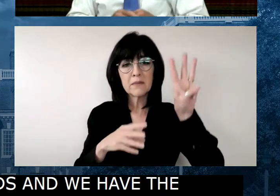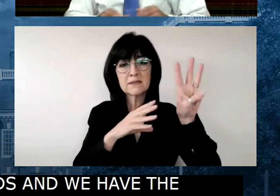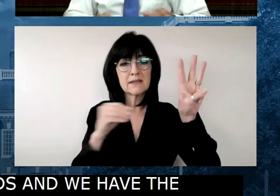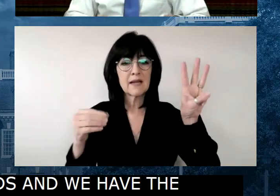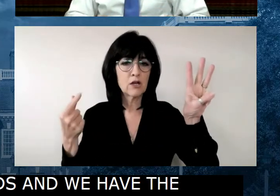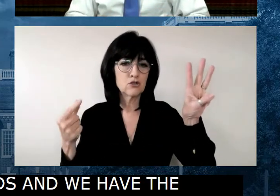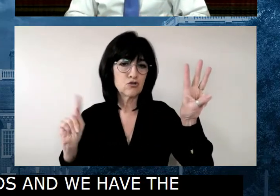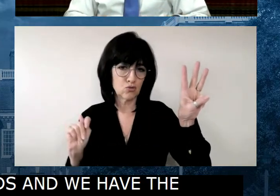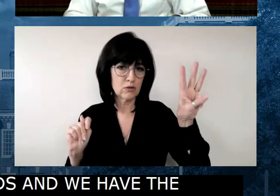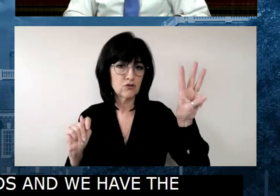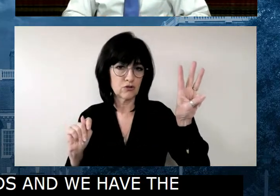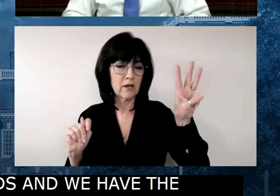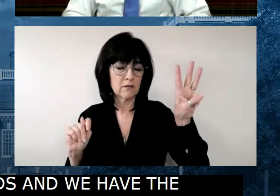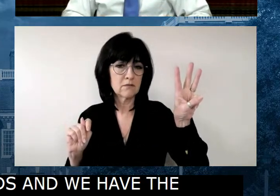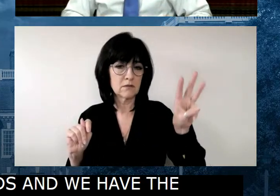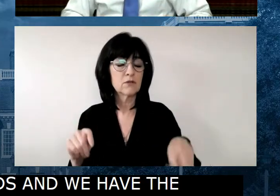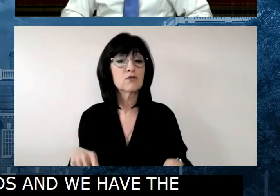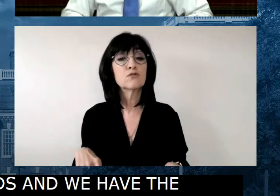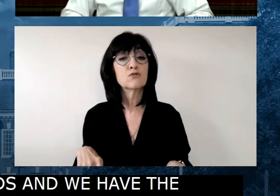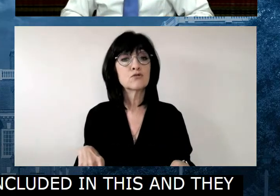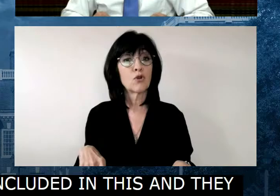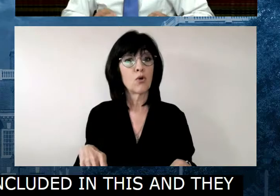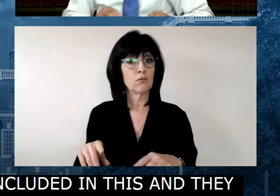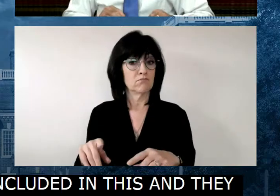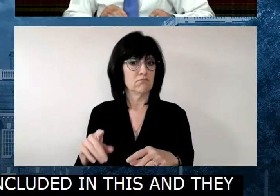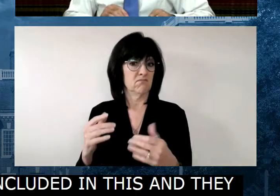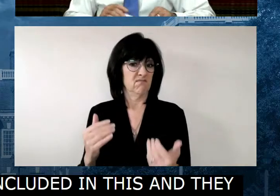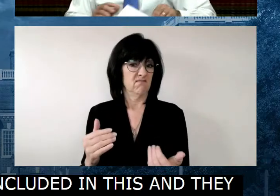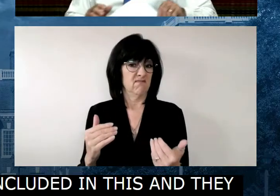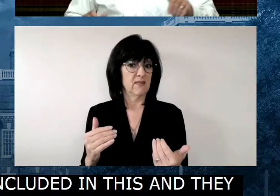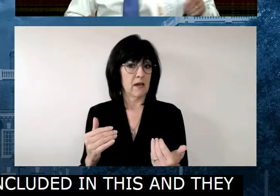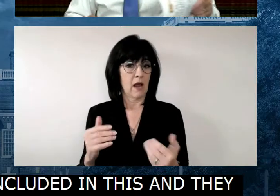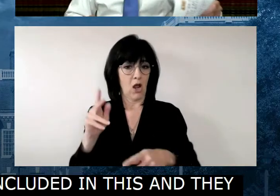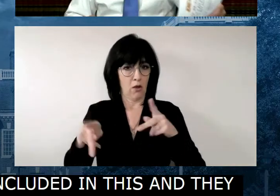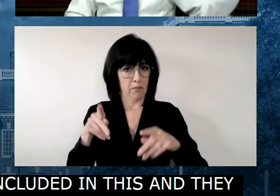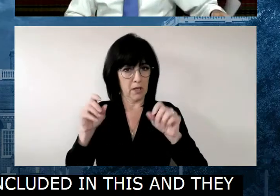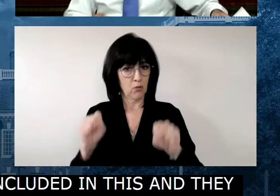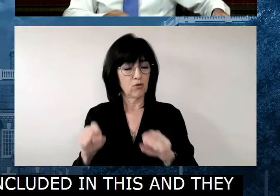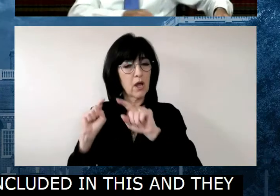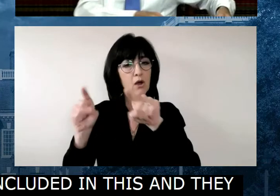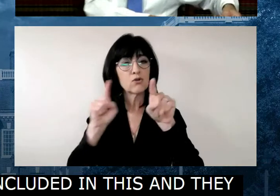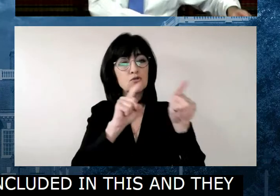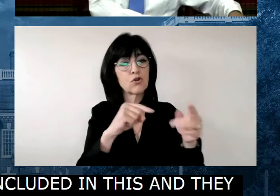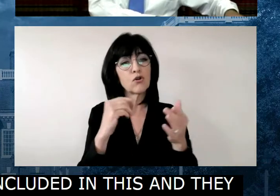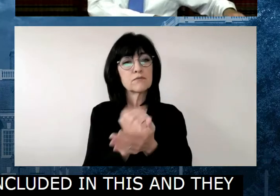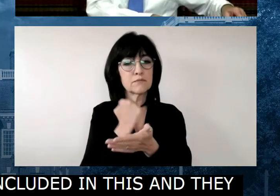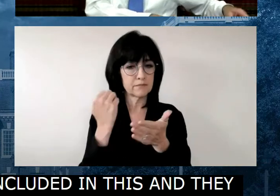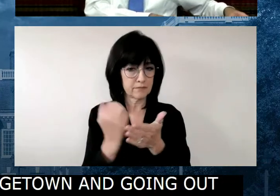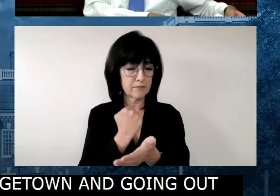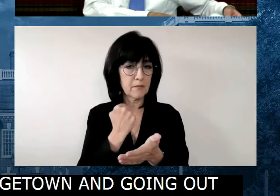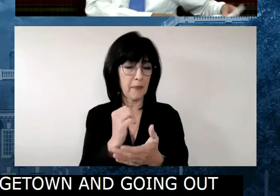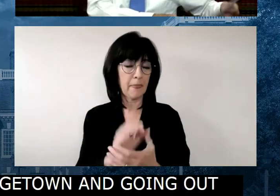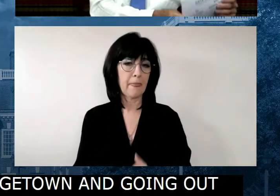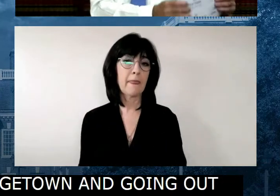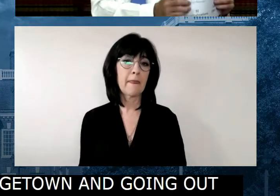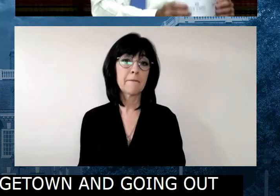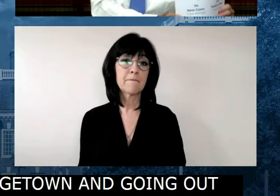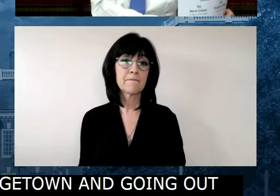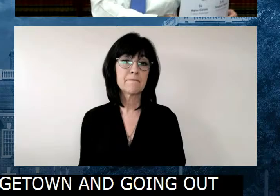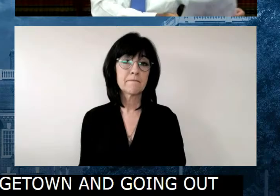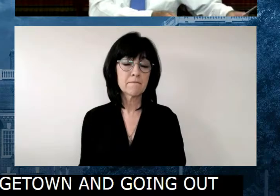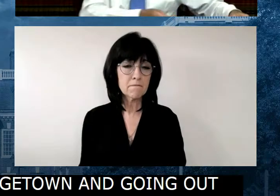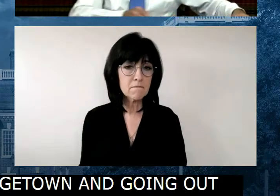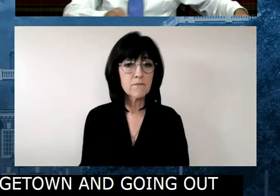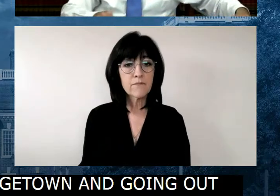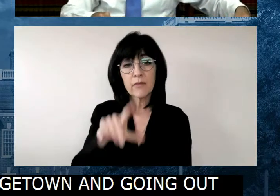communities, taking vaccinations to the folks who need to get done. In addition, we will have lottery